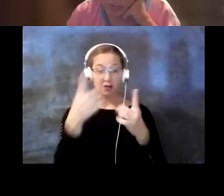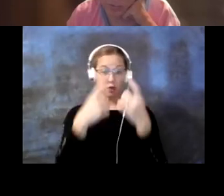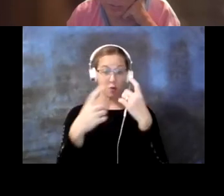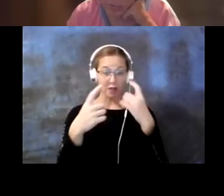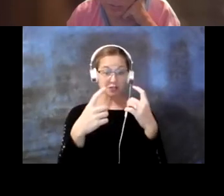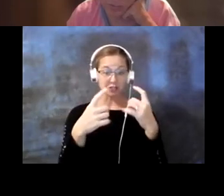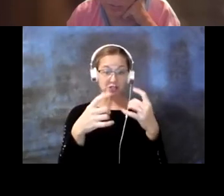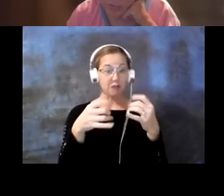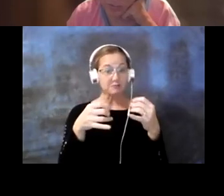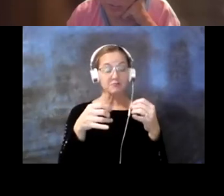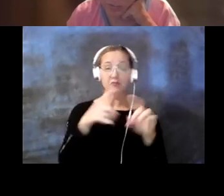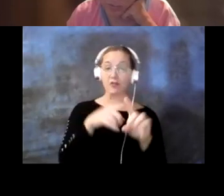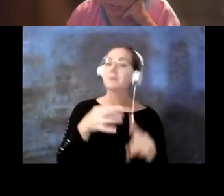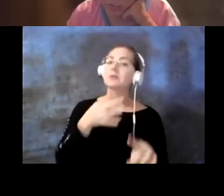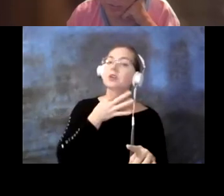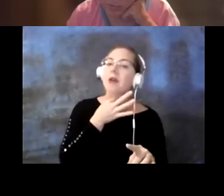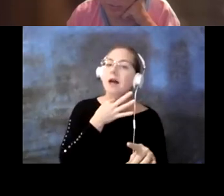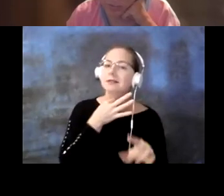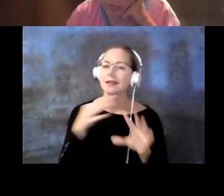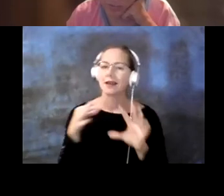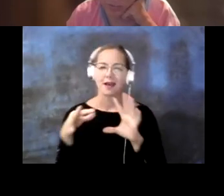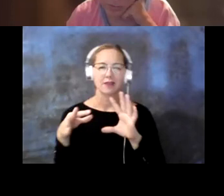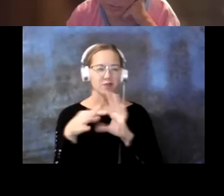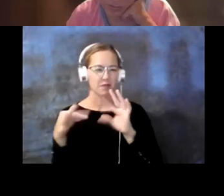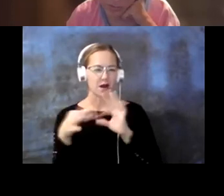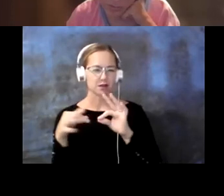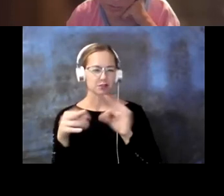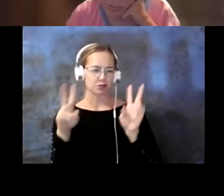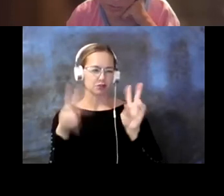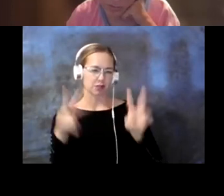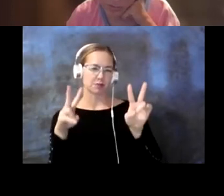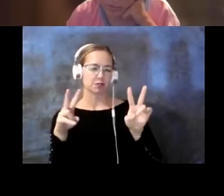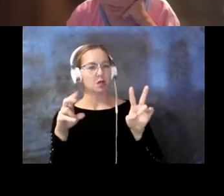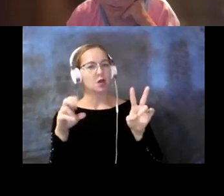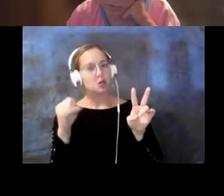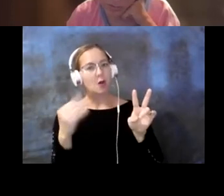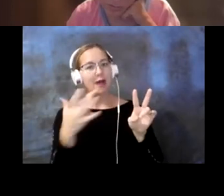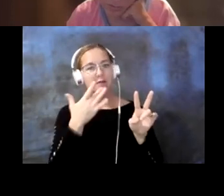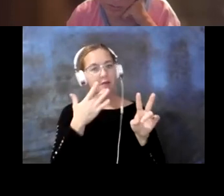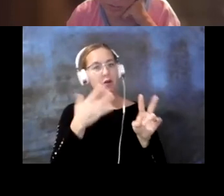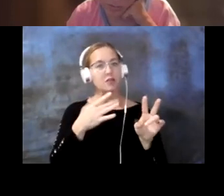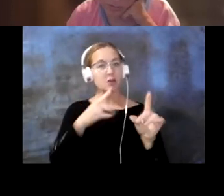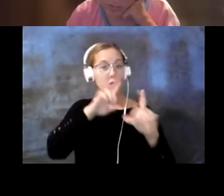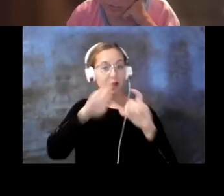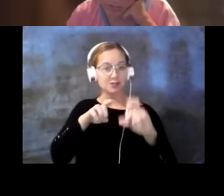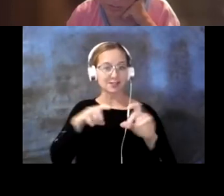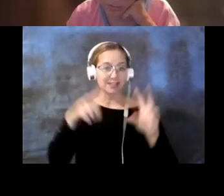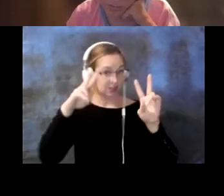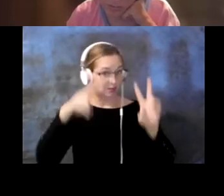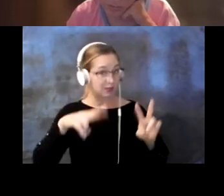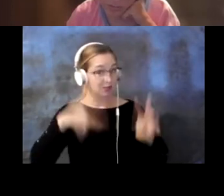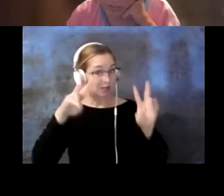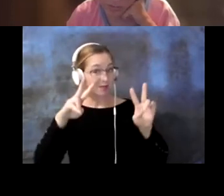place of curiosity, whereas the remarks are coming from a place of judgment. And judgment also comes from that lack